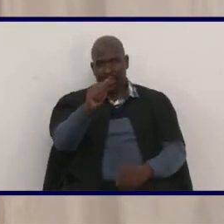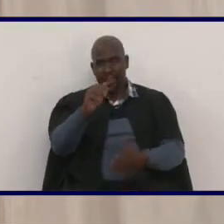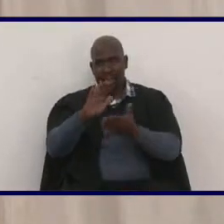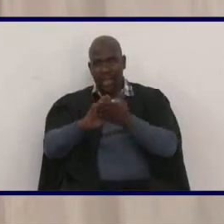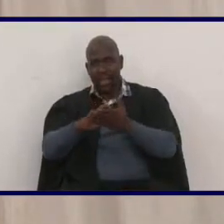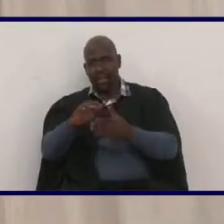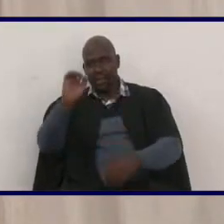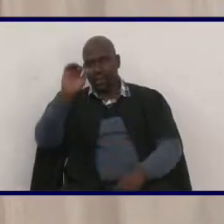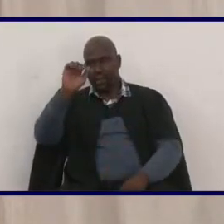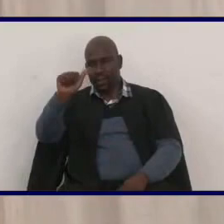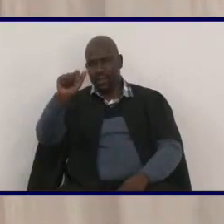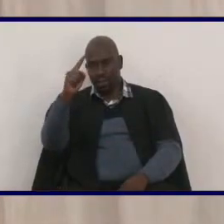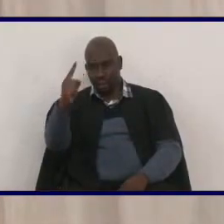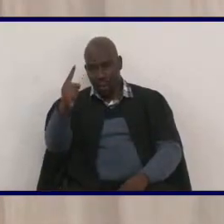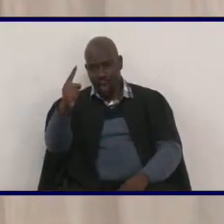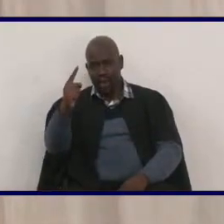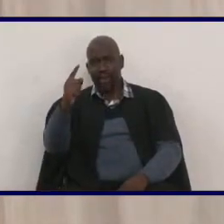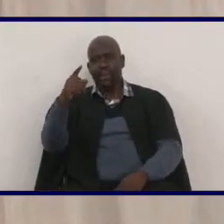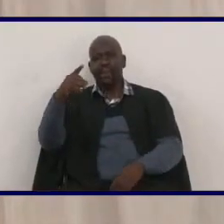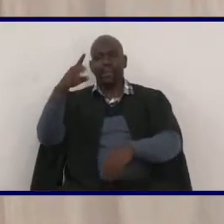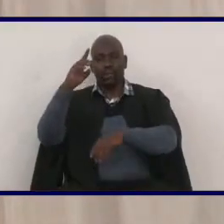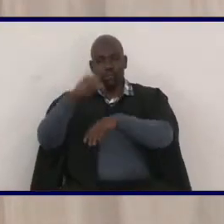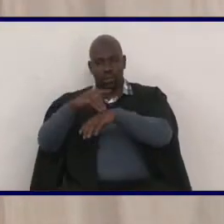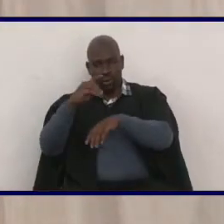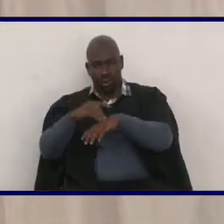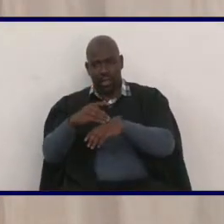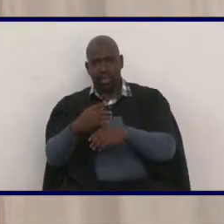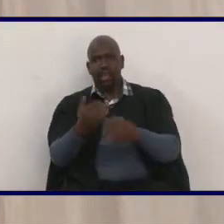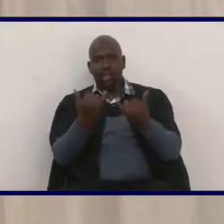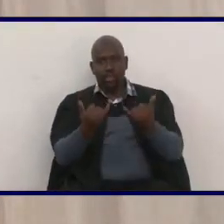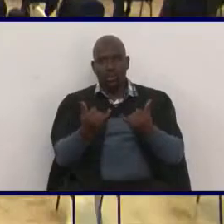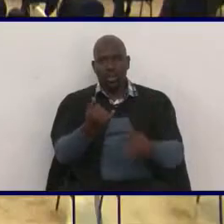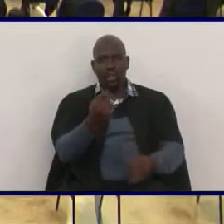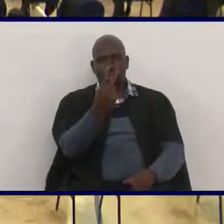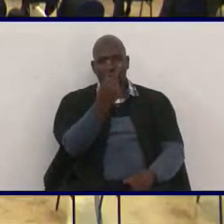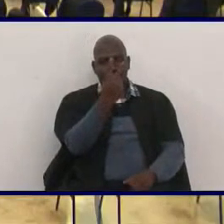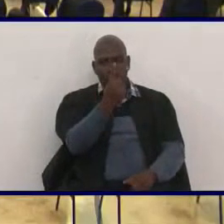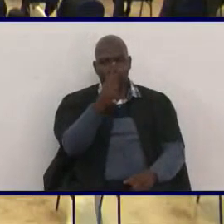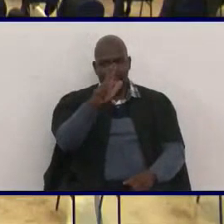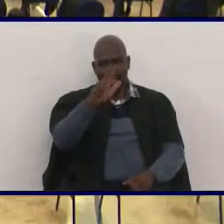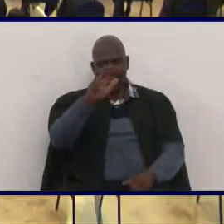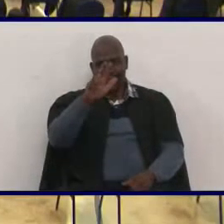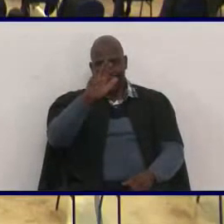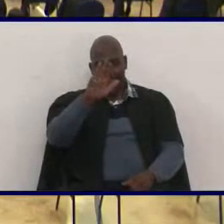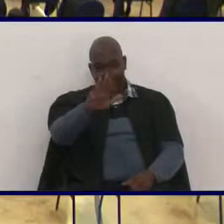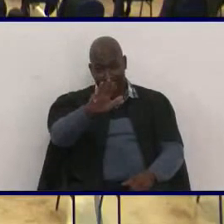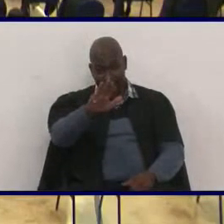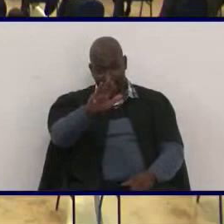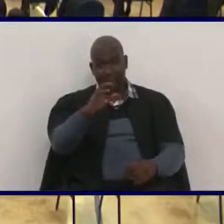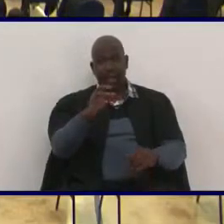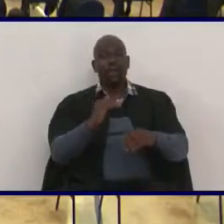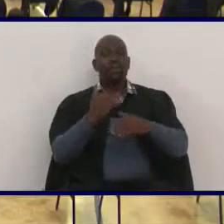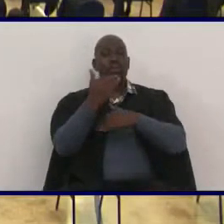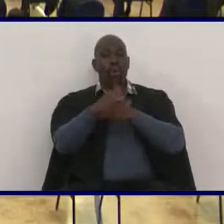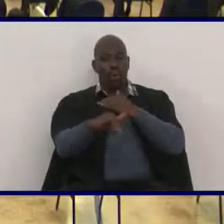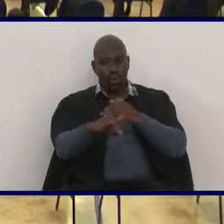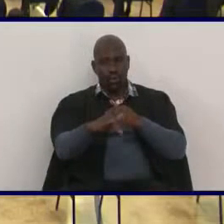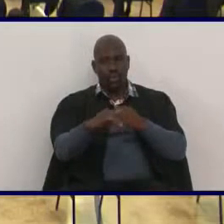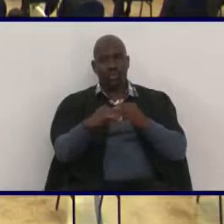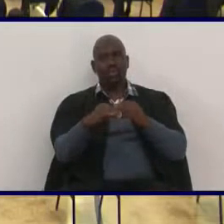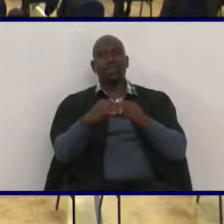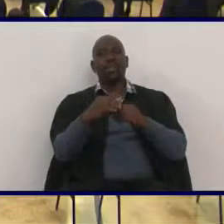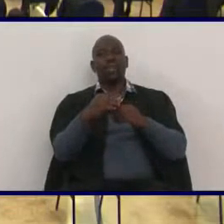Today, 289 undergraduate and postgraduate students and 2 doctoral candidates are graduating